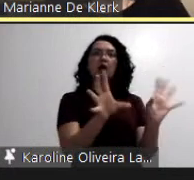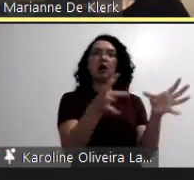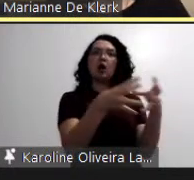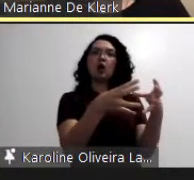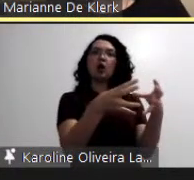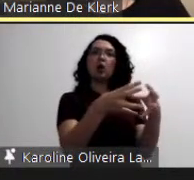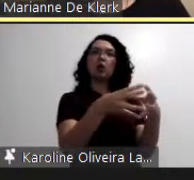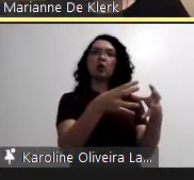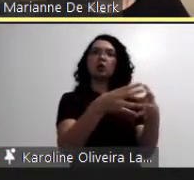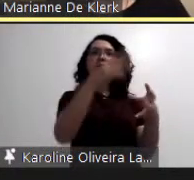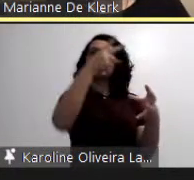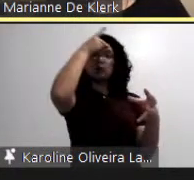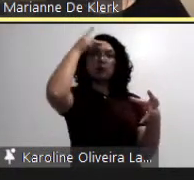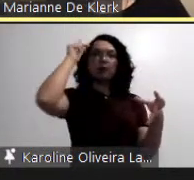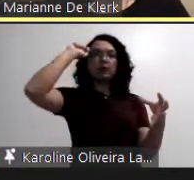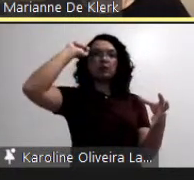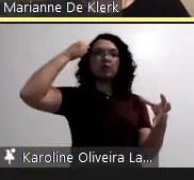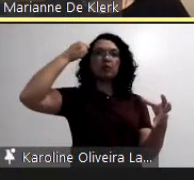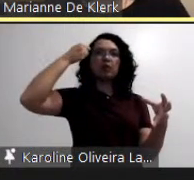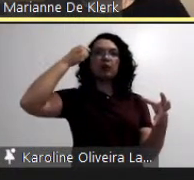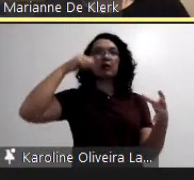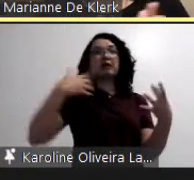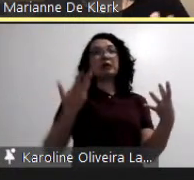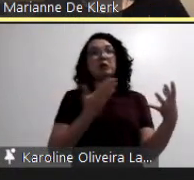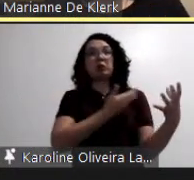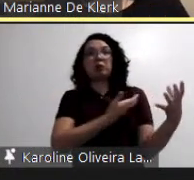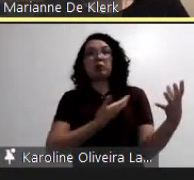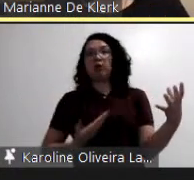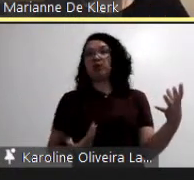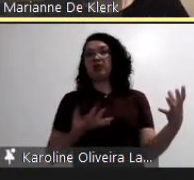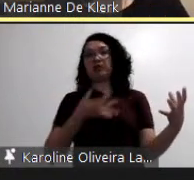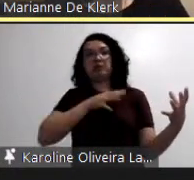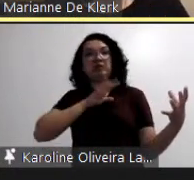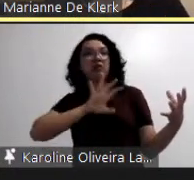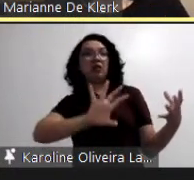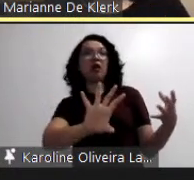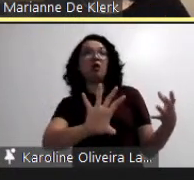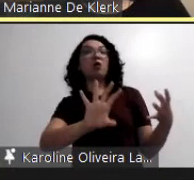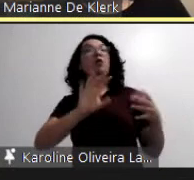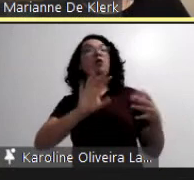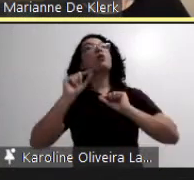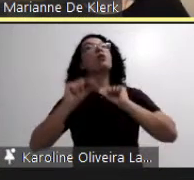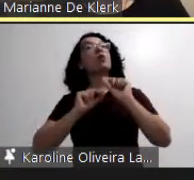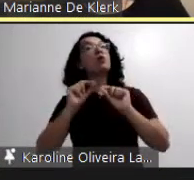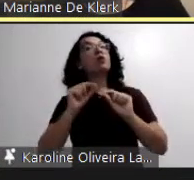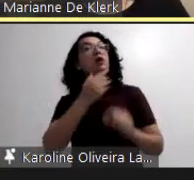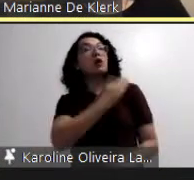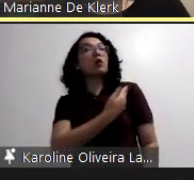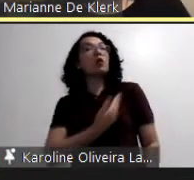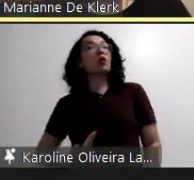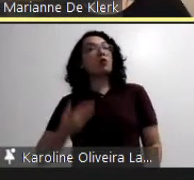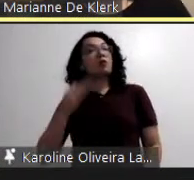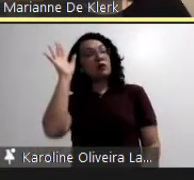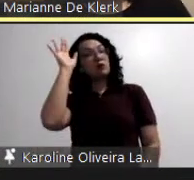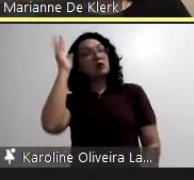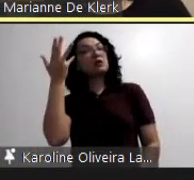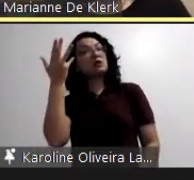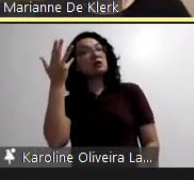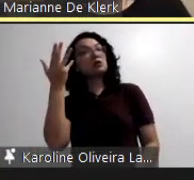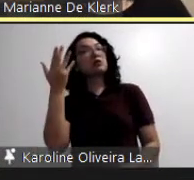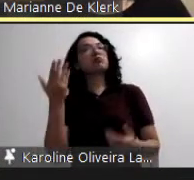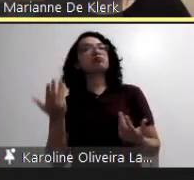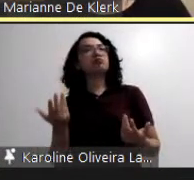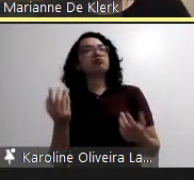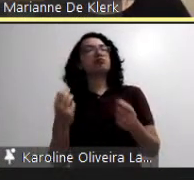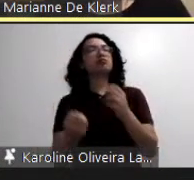they decided to do something about it. And this was actually done through legislation, but also through infrastructure projects. A large ring road project,